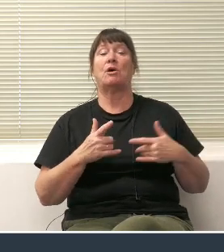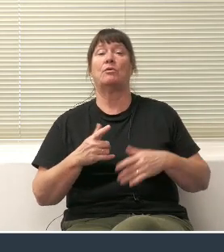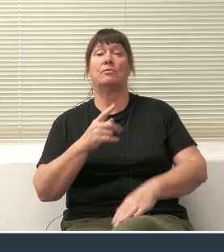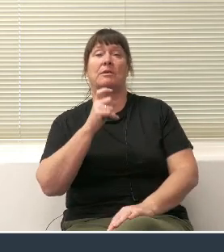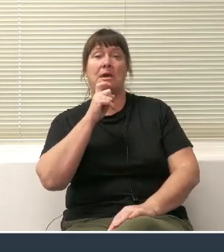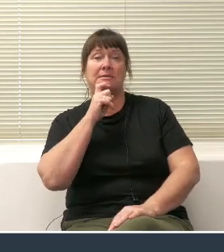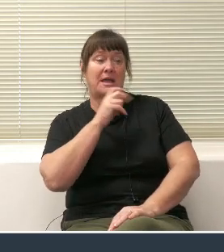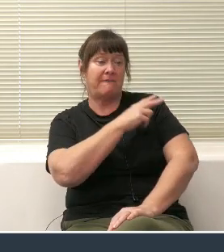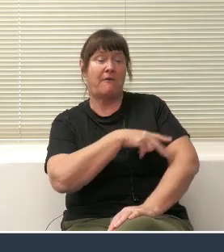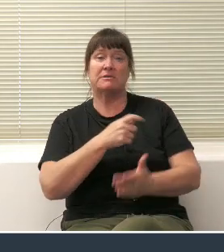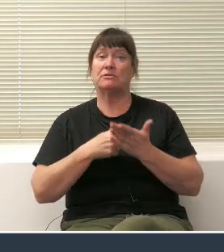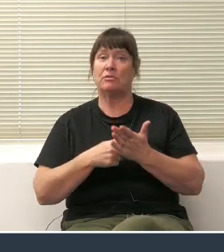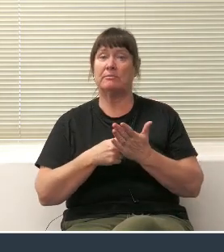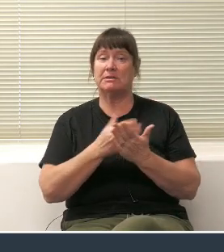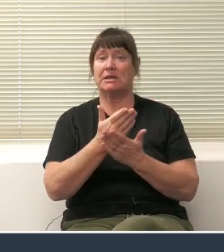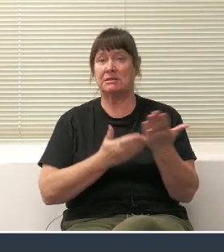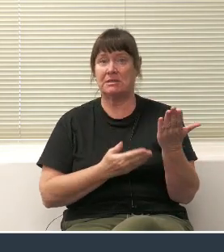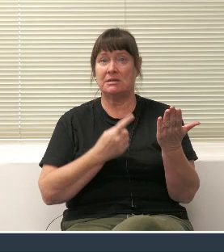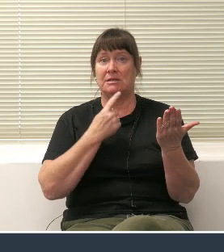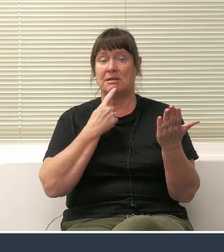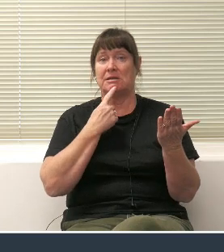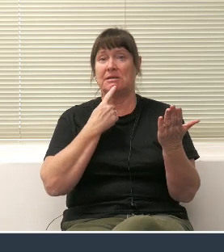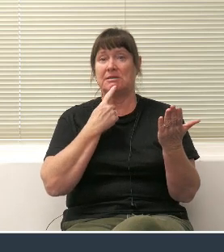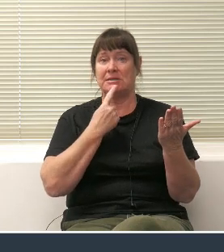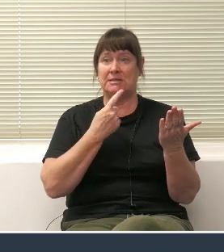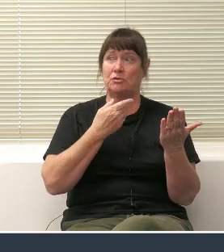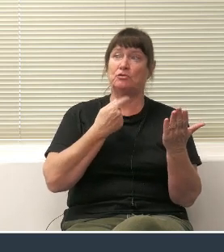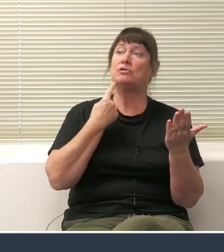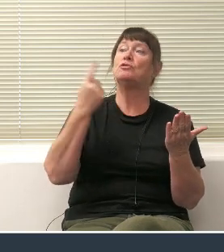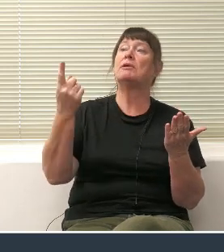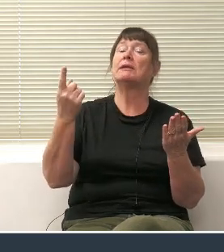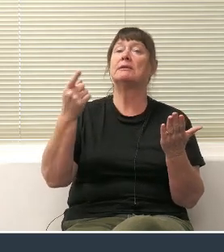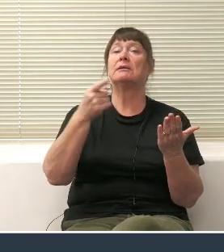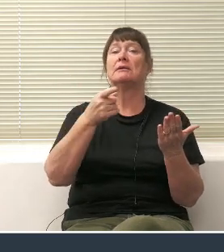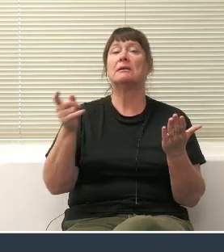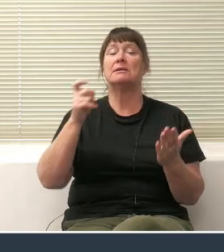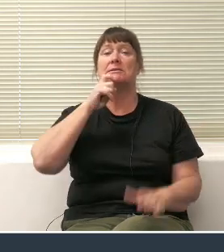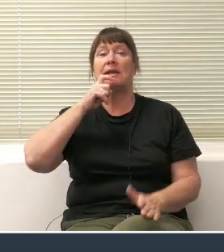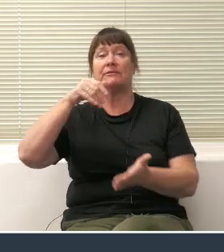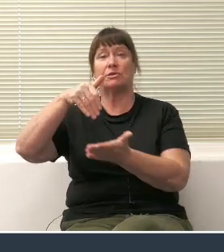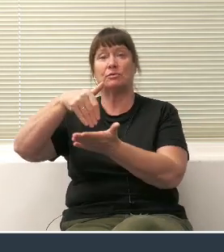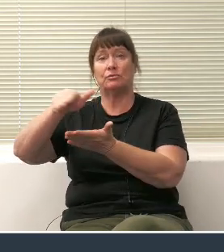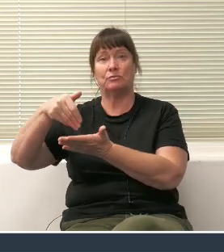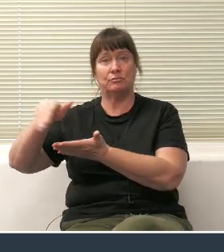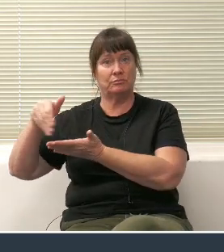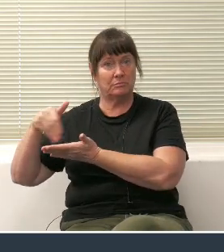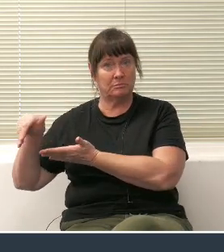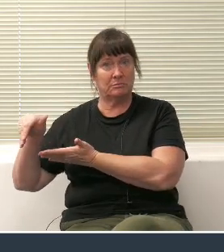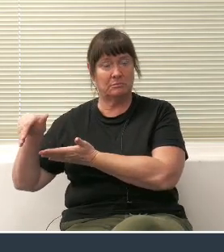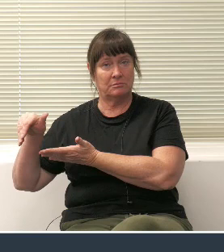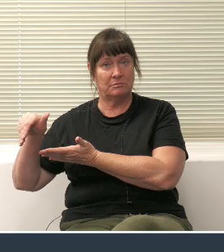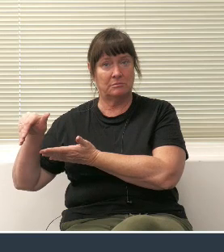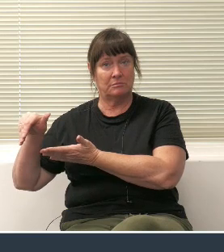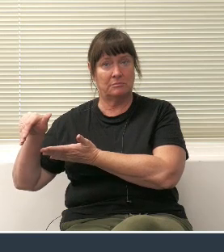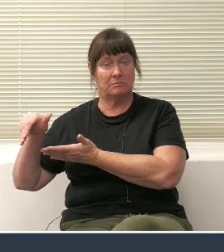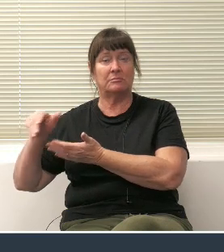recommendation, it includes that we direct officers to execute the divestment of the 3 social